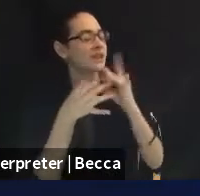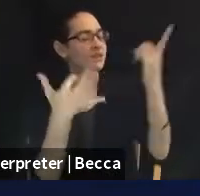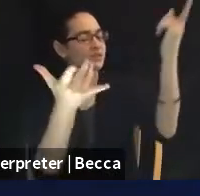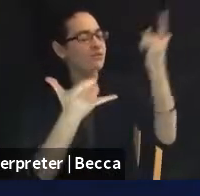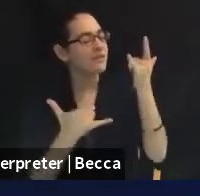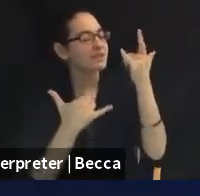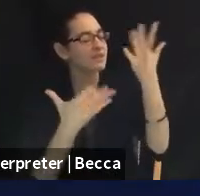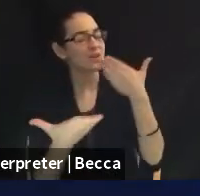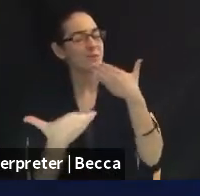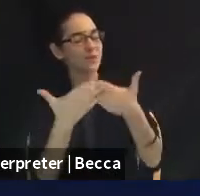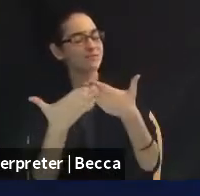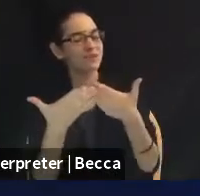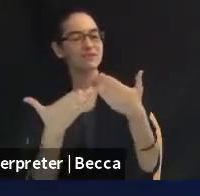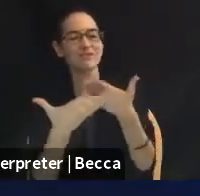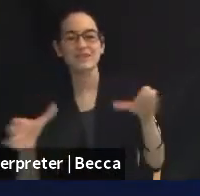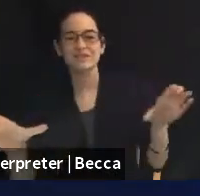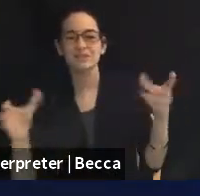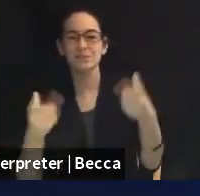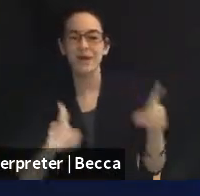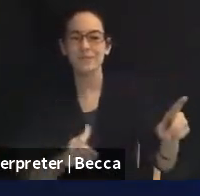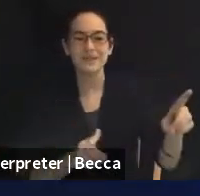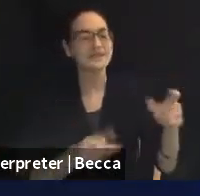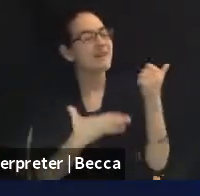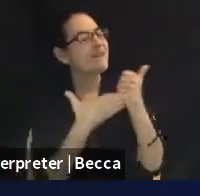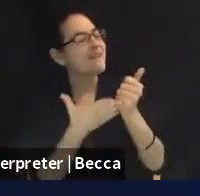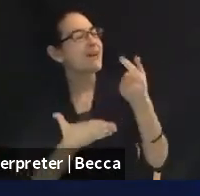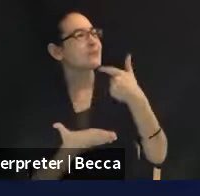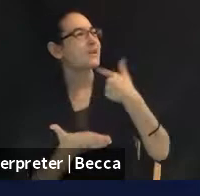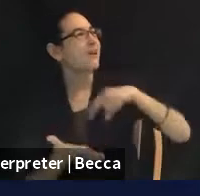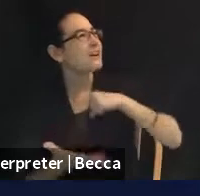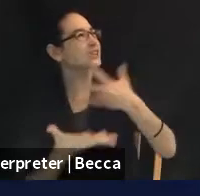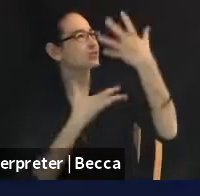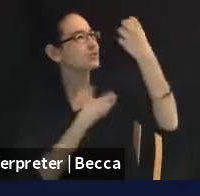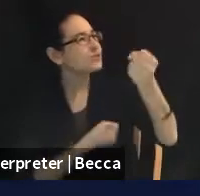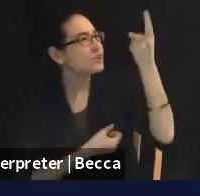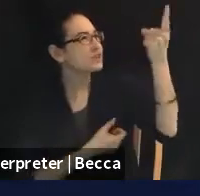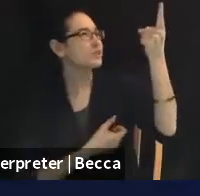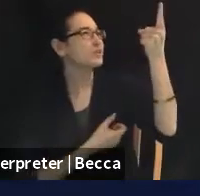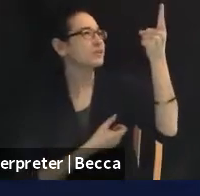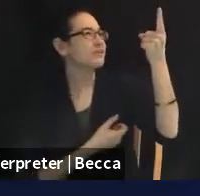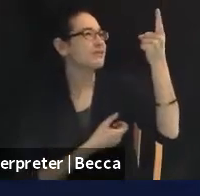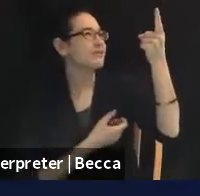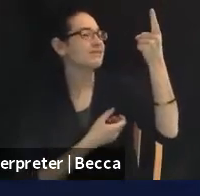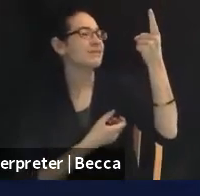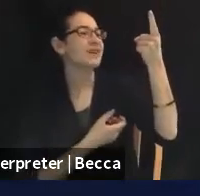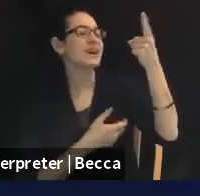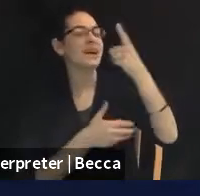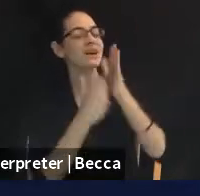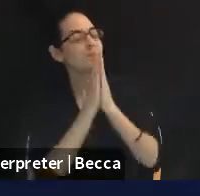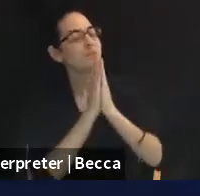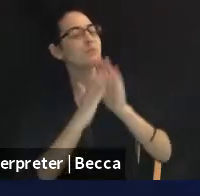good for us. Would you help us to take steps to trust you and find the hope that you offer, Jesus? We pray all this in your